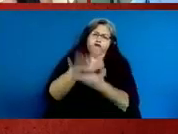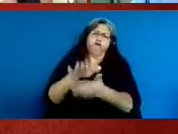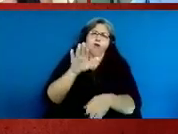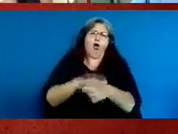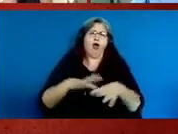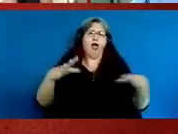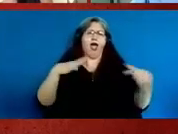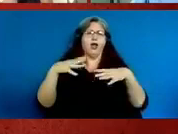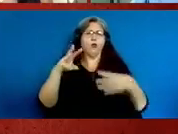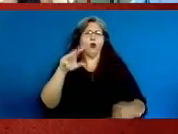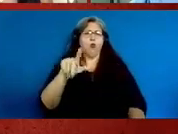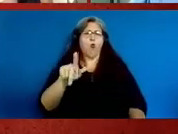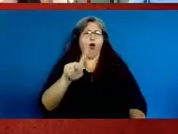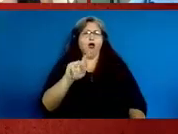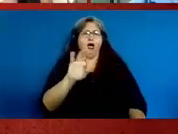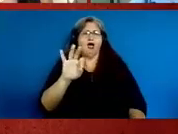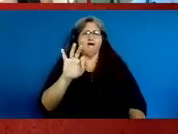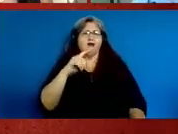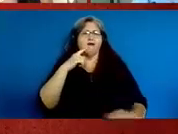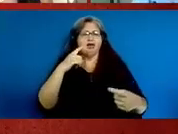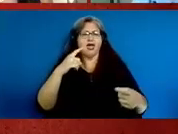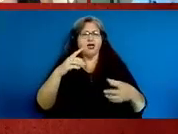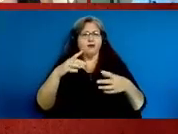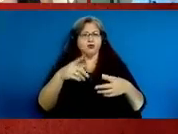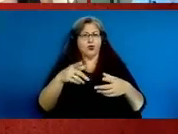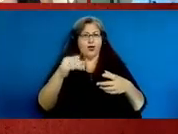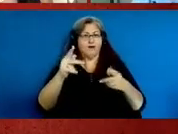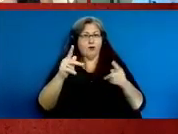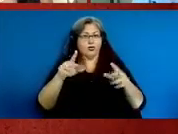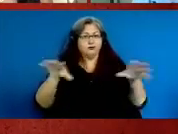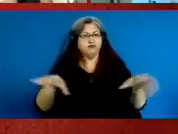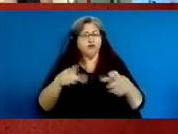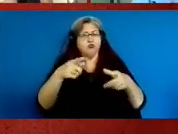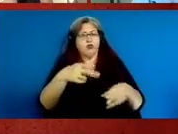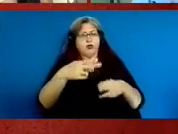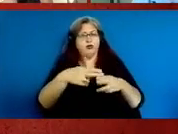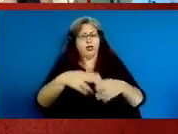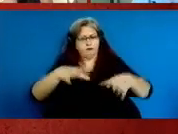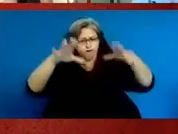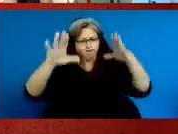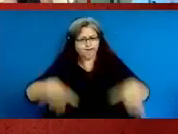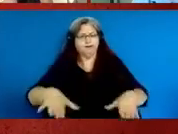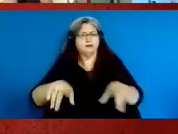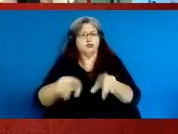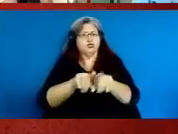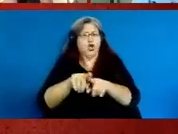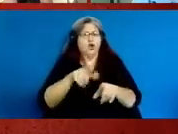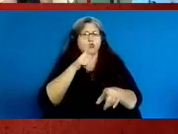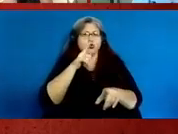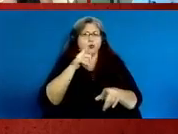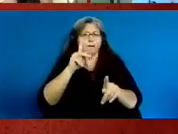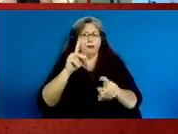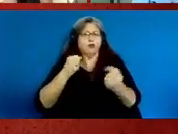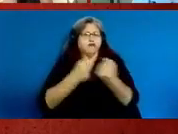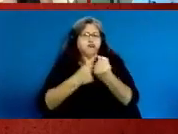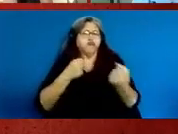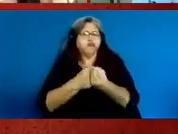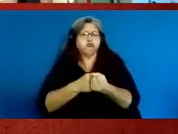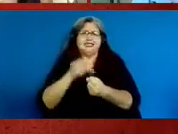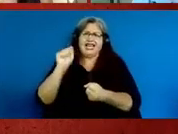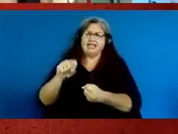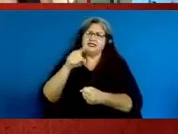and having someone do that for you, or just having that, kind of support and this kind